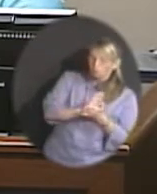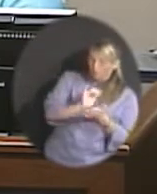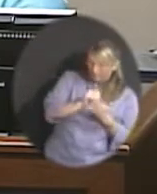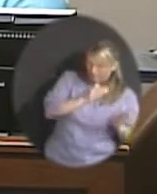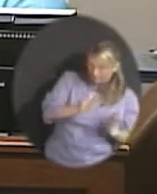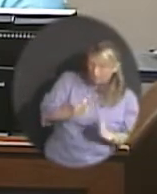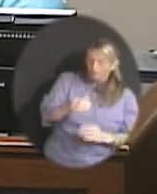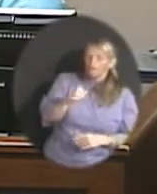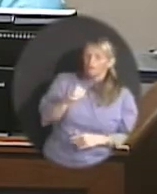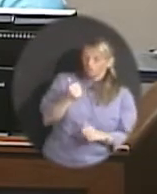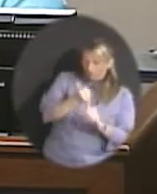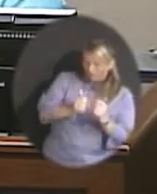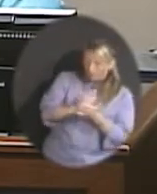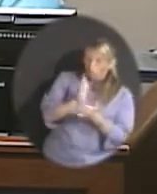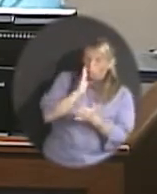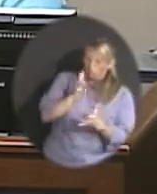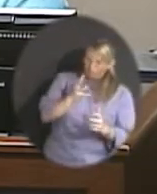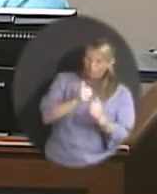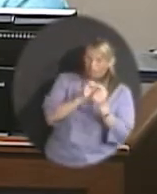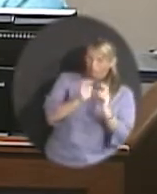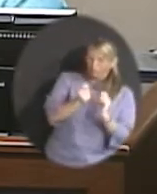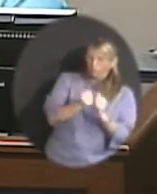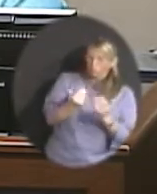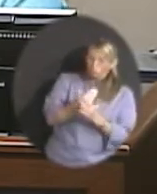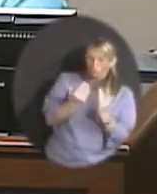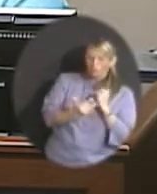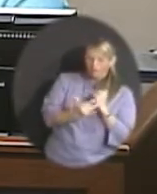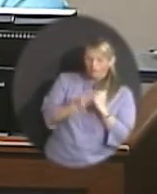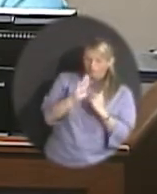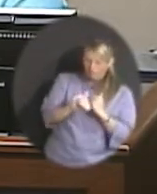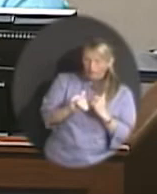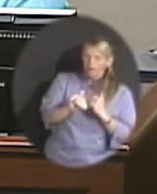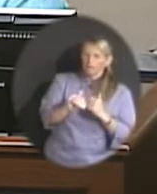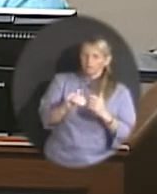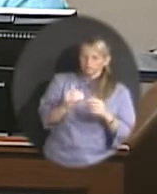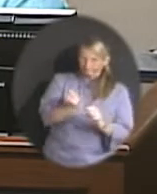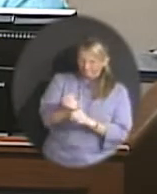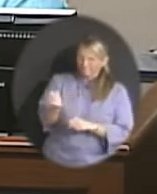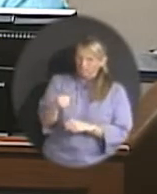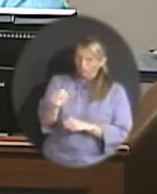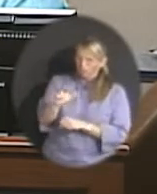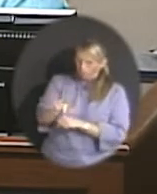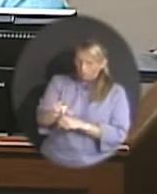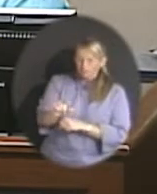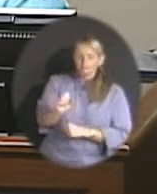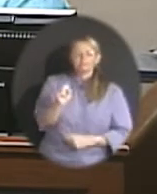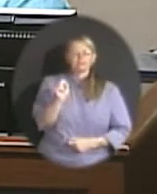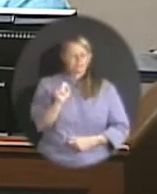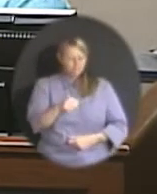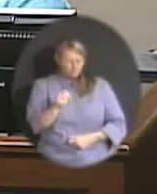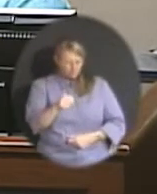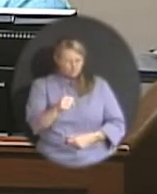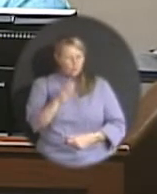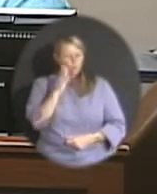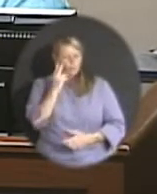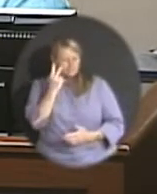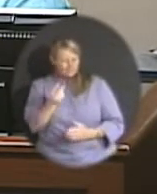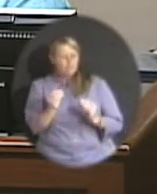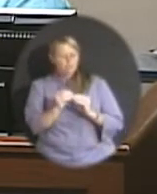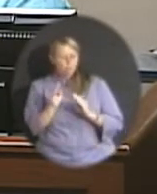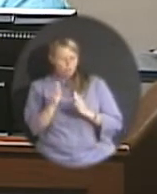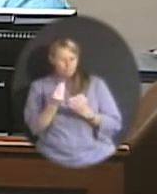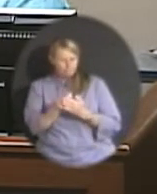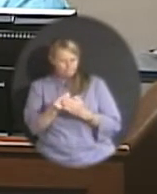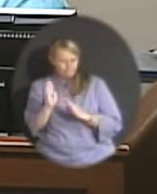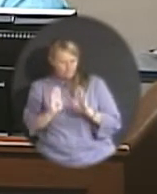with the new capability by the year from now, basically. Right. So you'll be seeing some more. Do we have the money to do that?